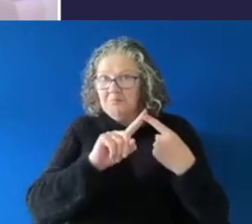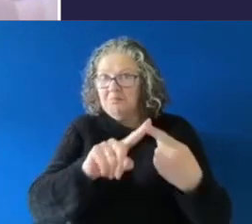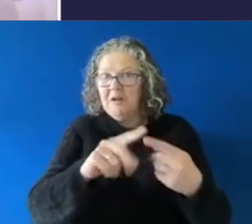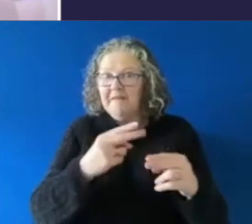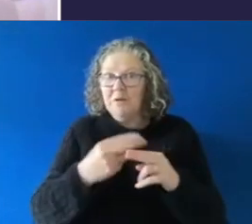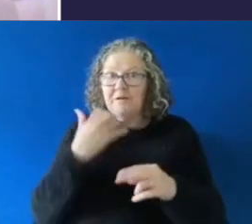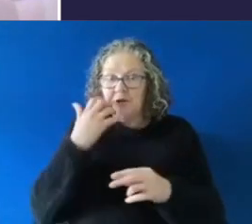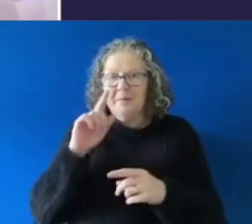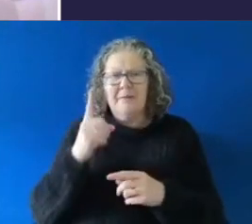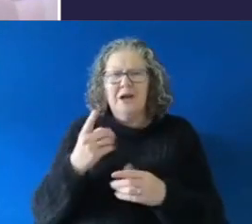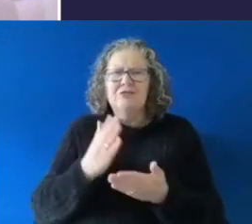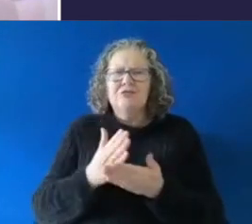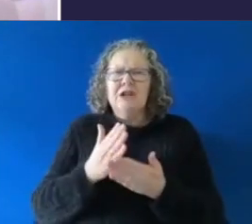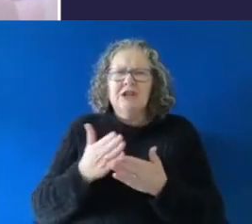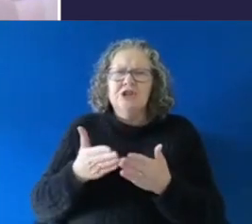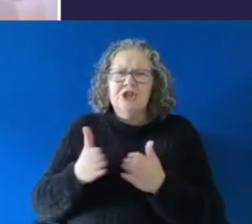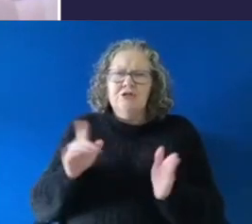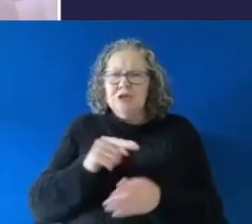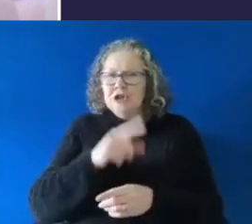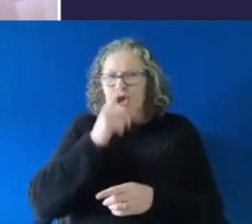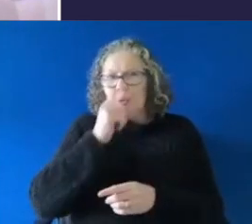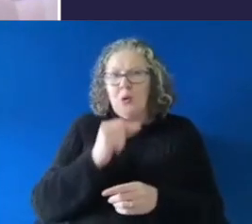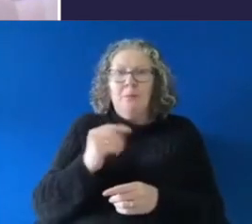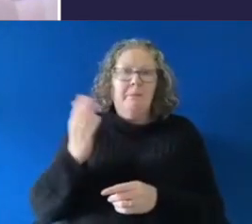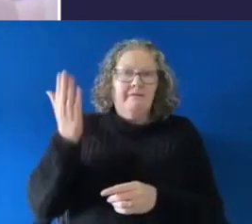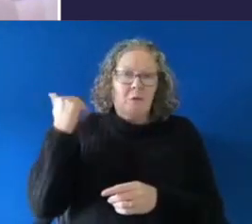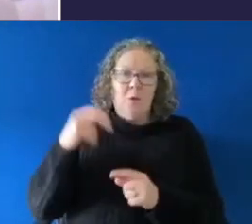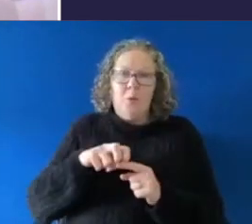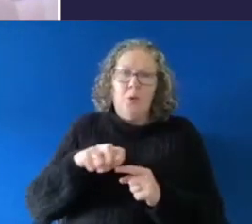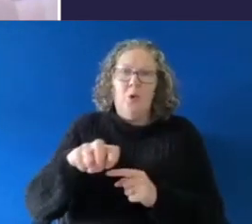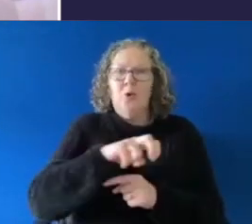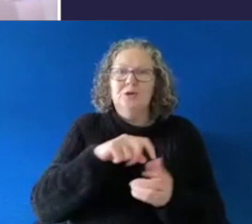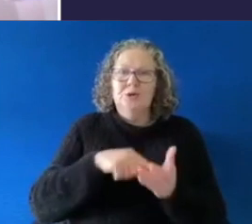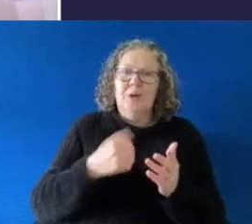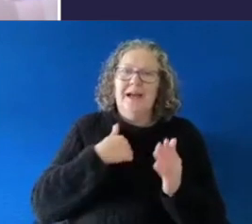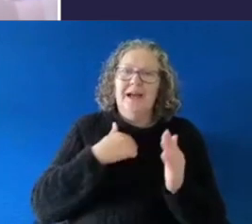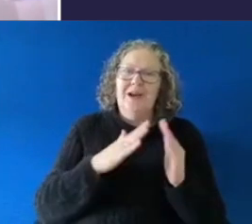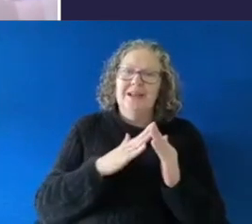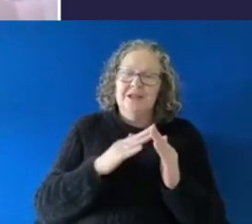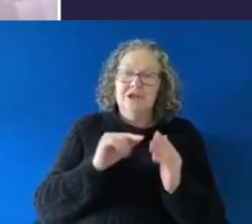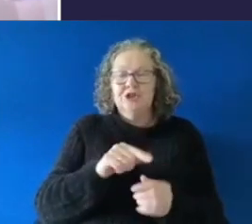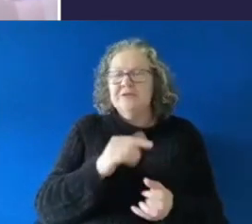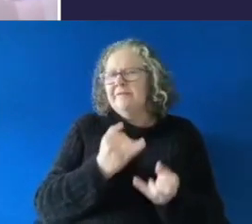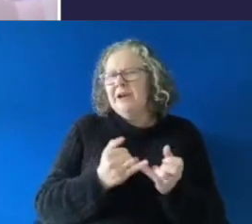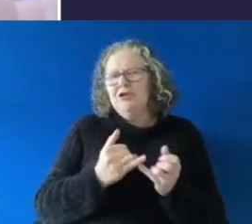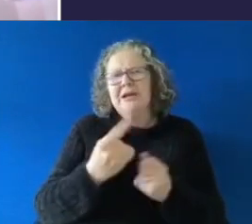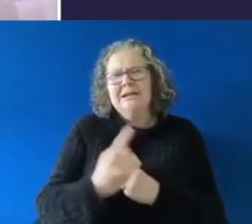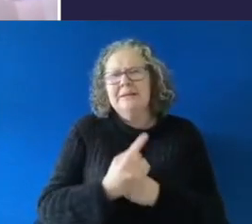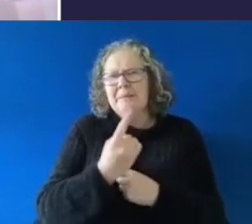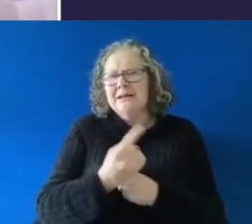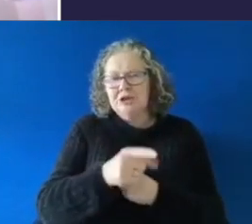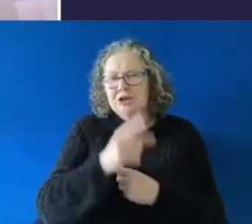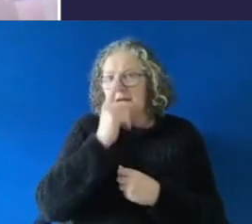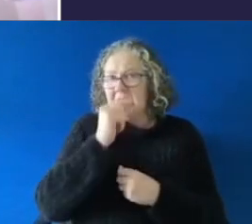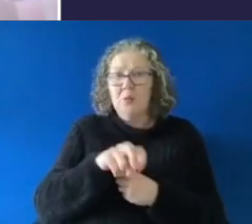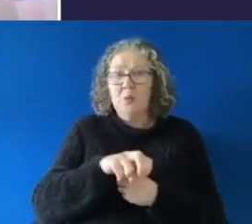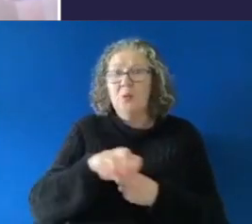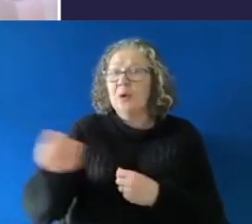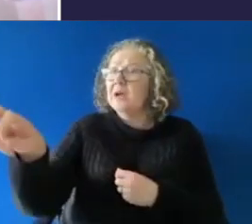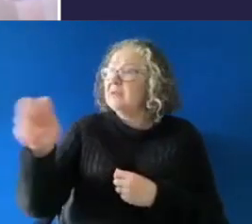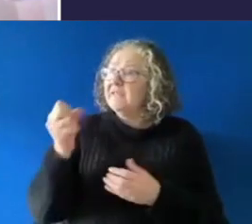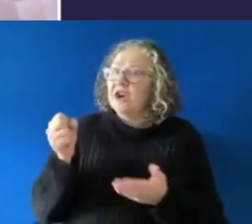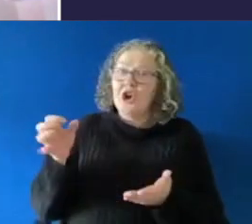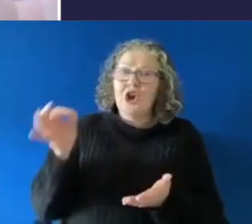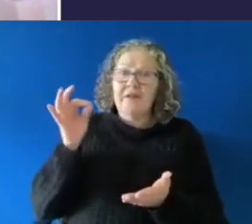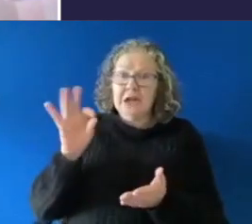speaking, she's been able to just walk around to mum and dad's place. She's very independent. She can just walk out and have a coffee when she wants to. She doesn't